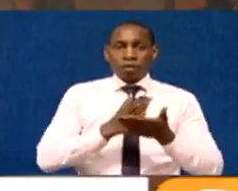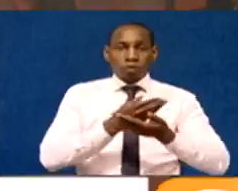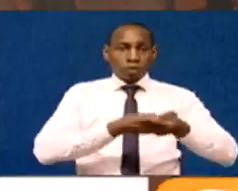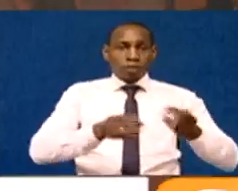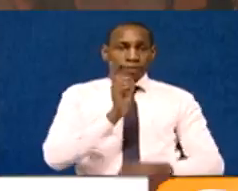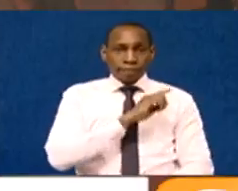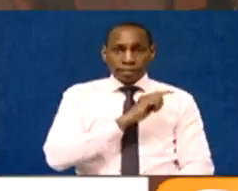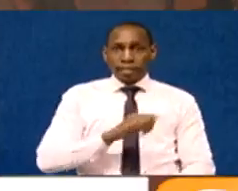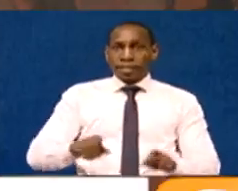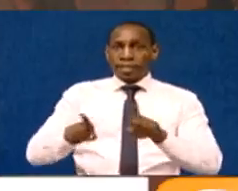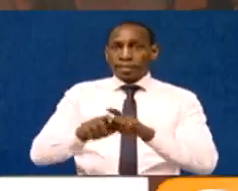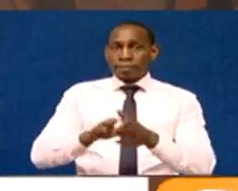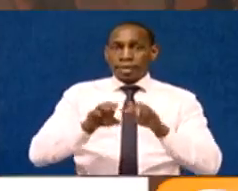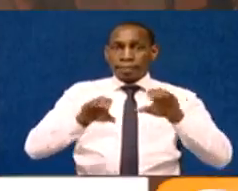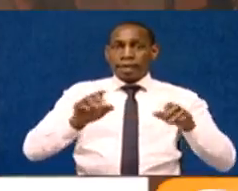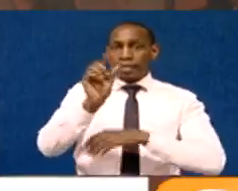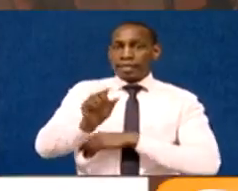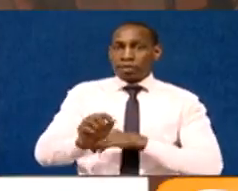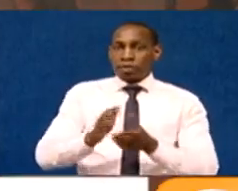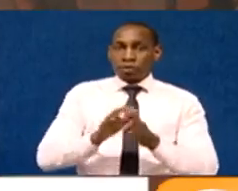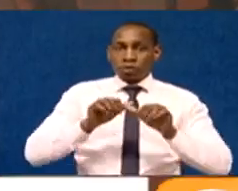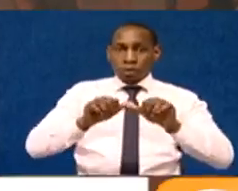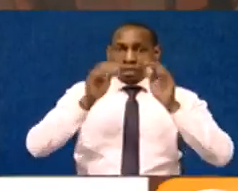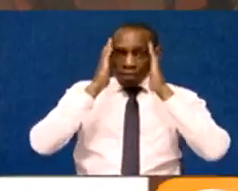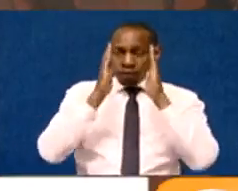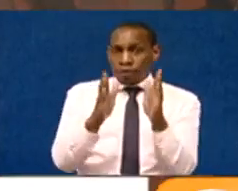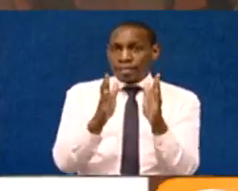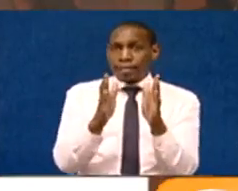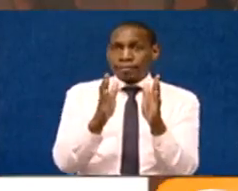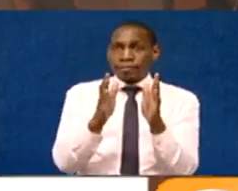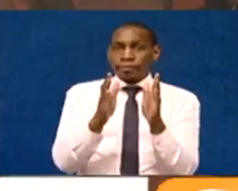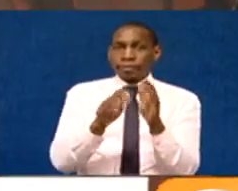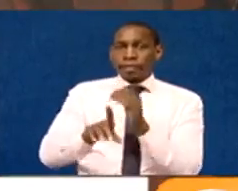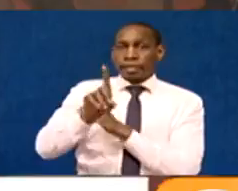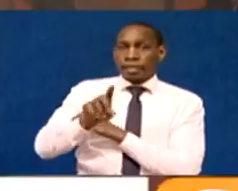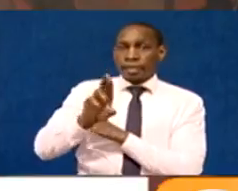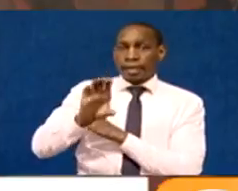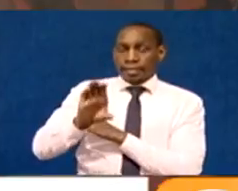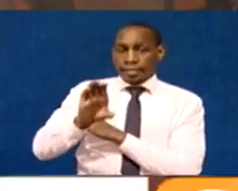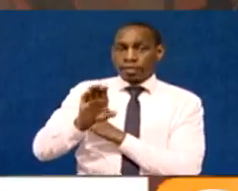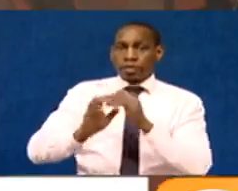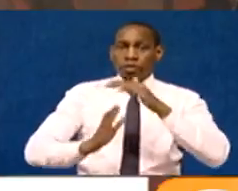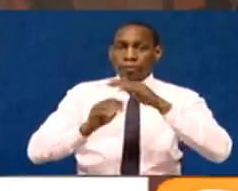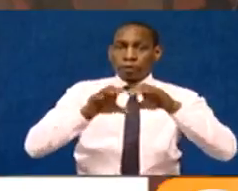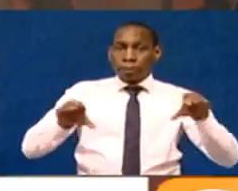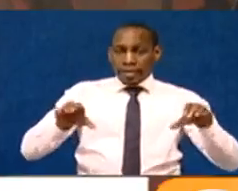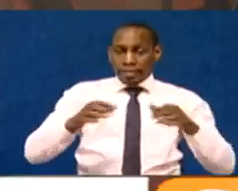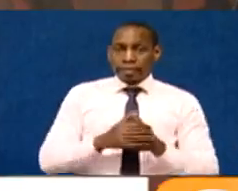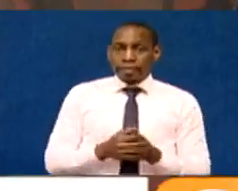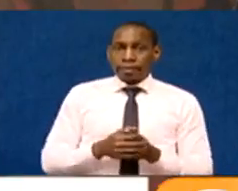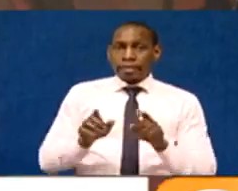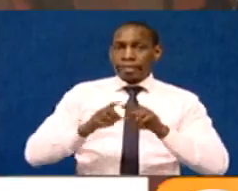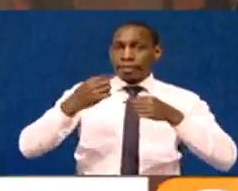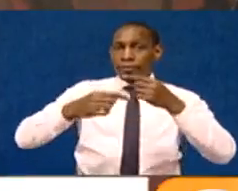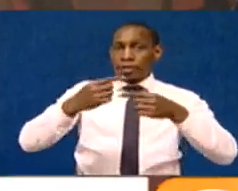transaction, we're also looking at bigger markets in the region. We remain very focused on the DRC as a key market for ourselves, which